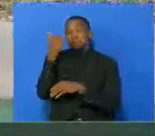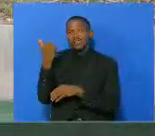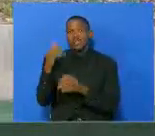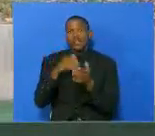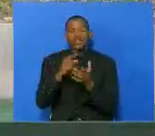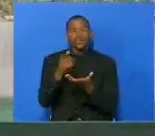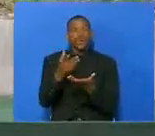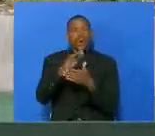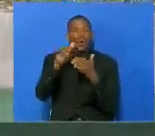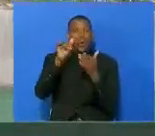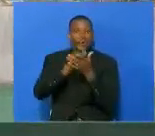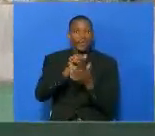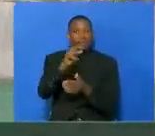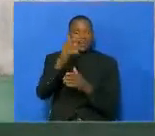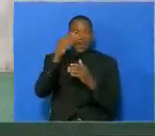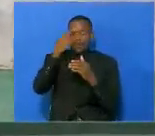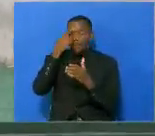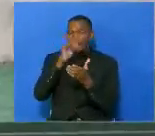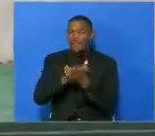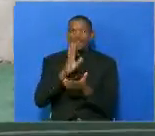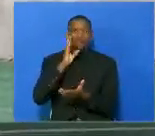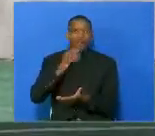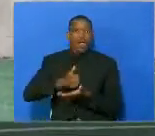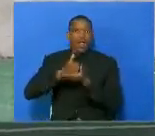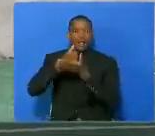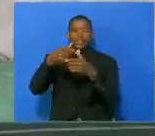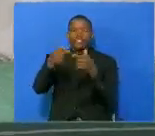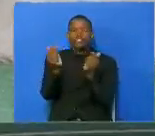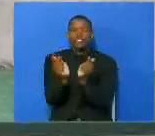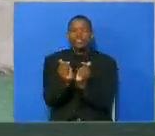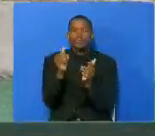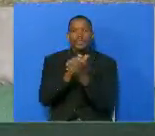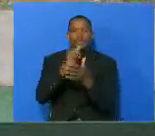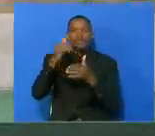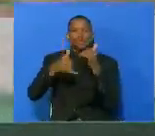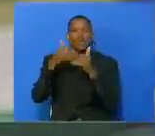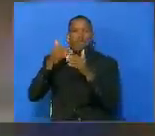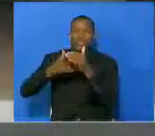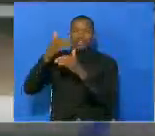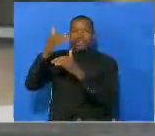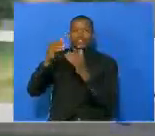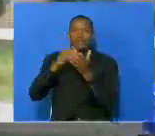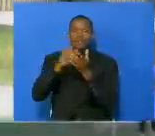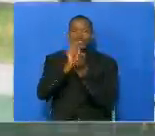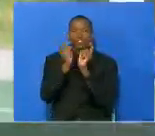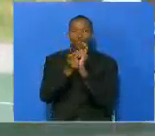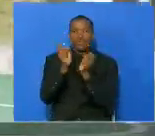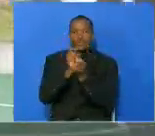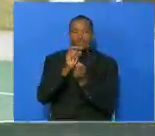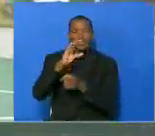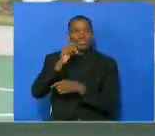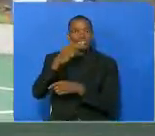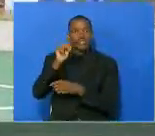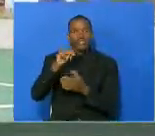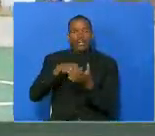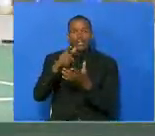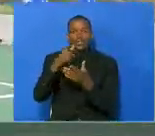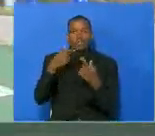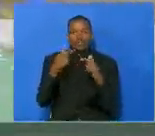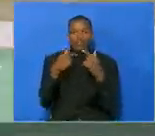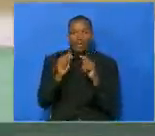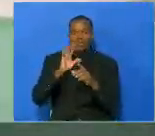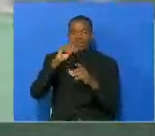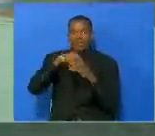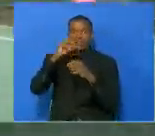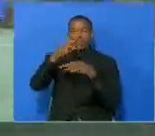mme ka jalo o dumela fa ba tla thusa setlhopha sa The Zebras mo metshamekong e latelang ya Chan Championships le ya go ipatlela phatlha kwa kgaisanong